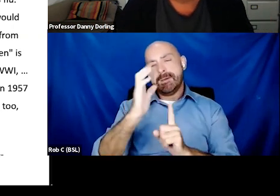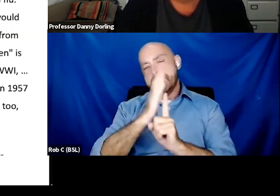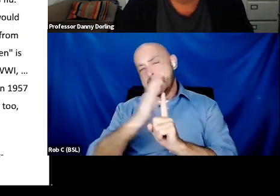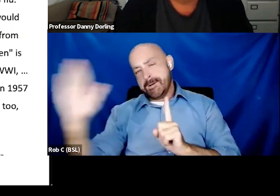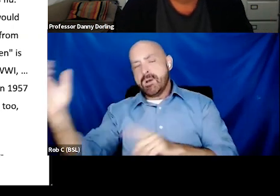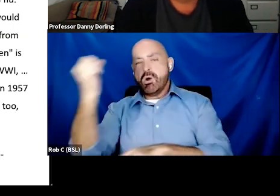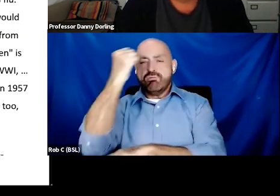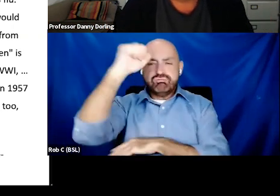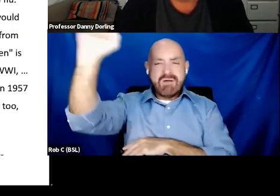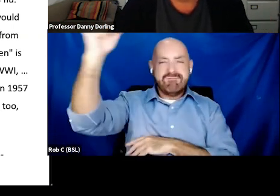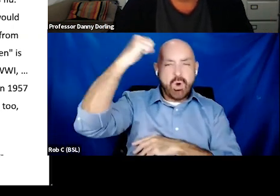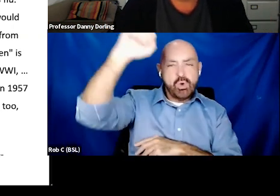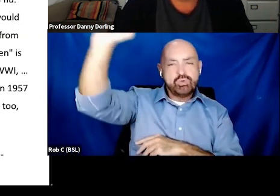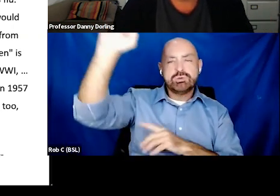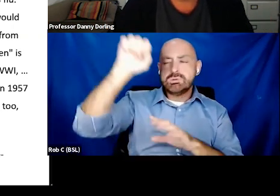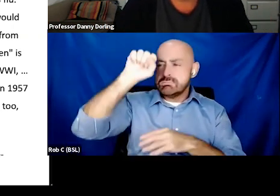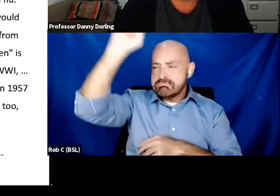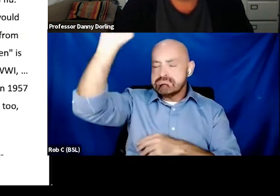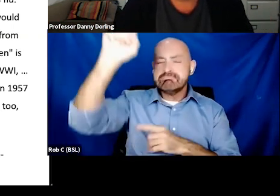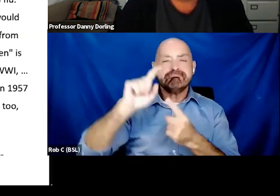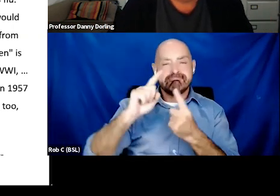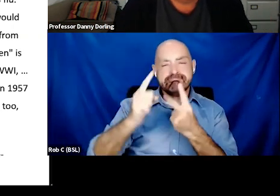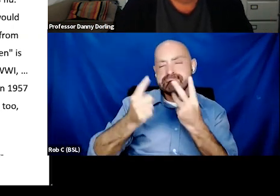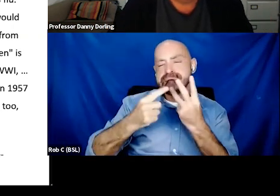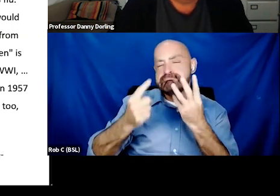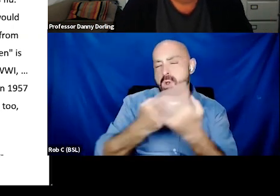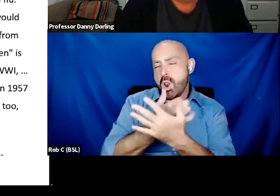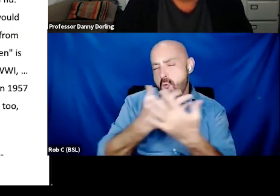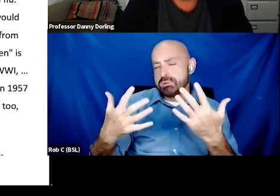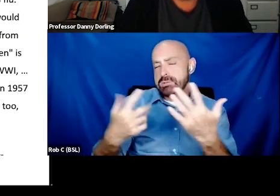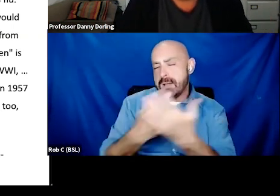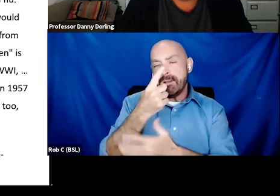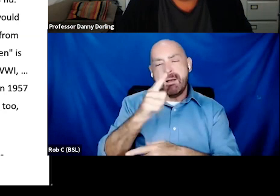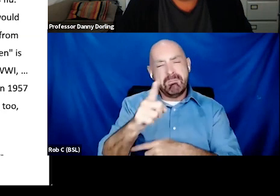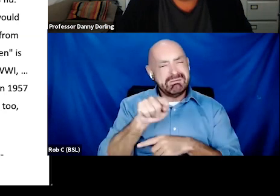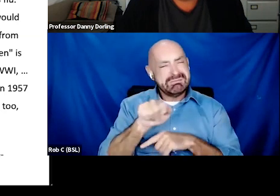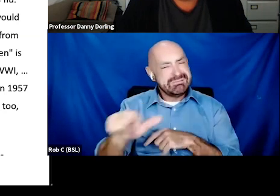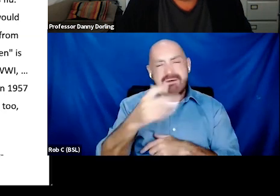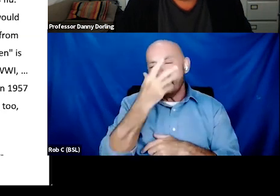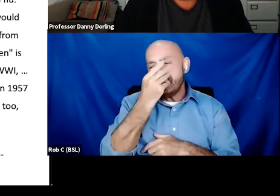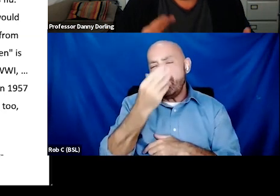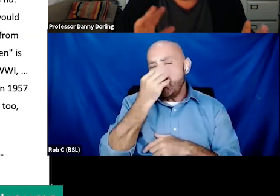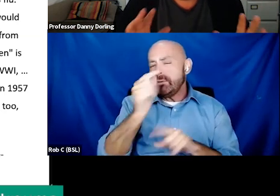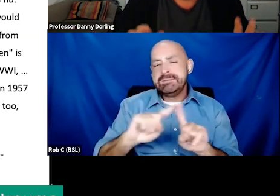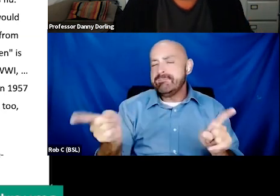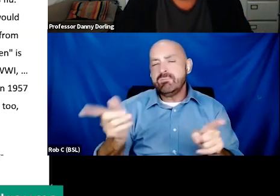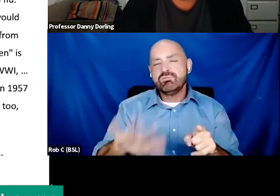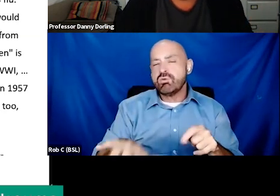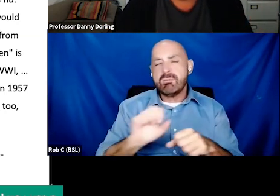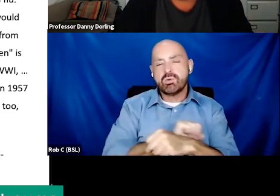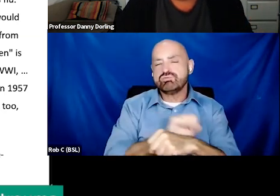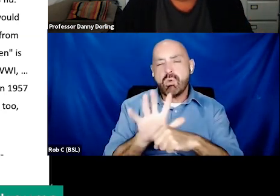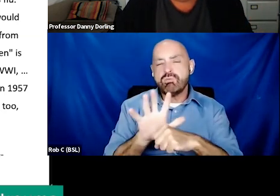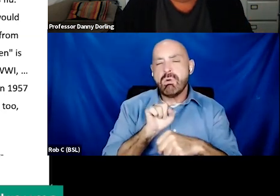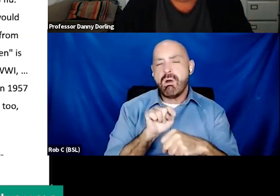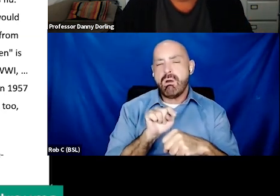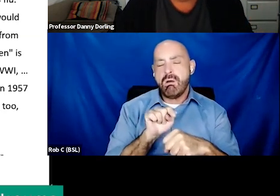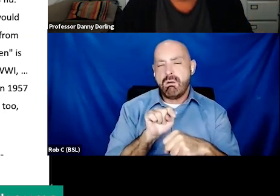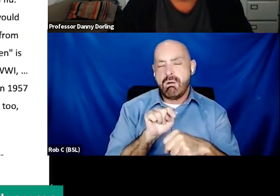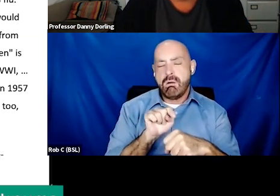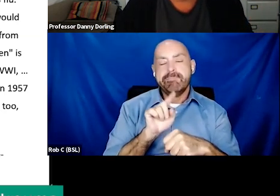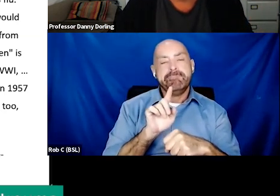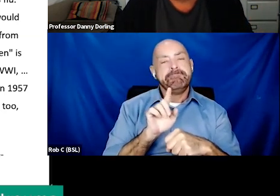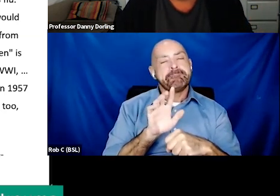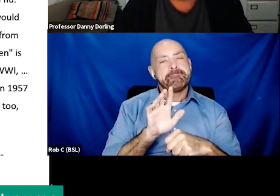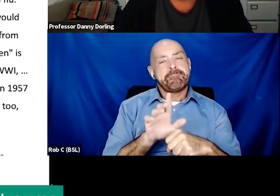going on. But still, flu is different. We didn't appear to